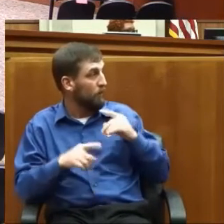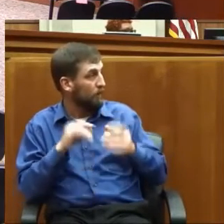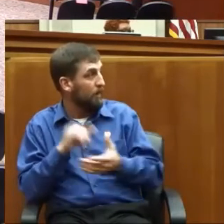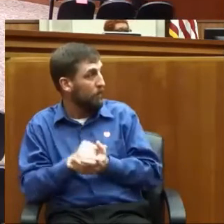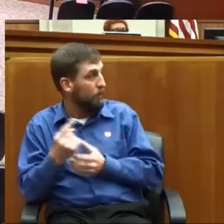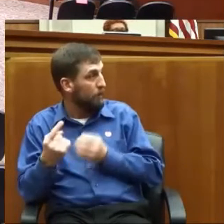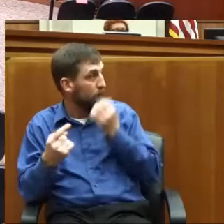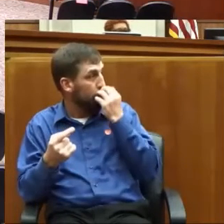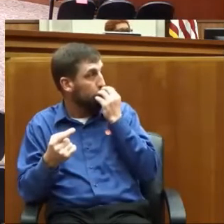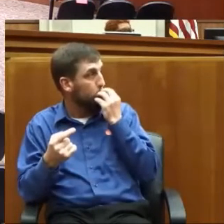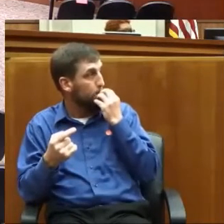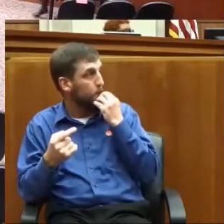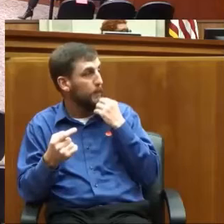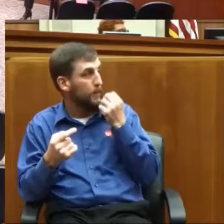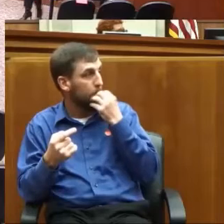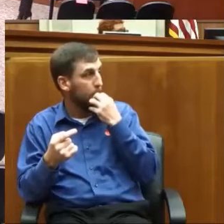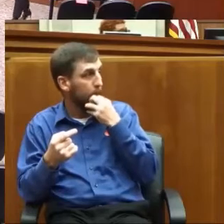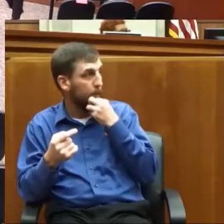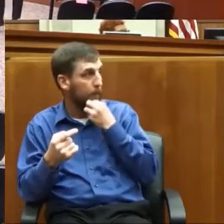That question?